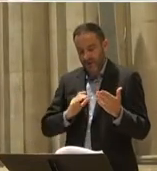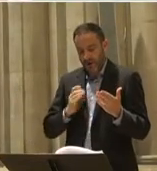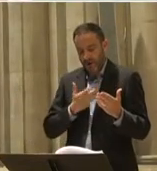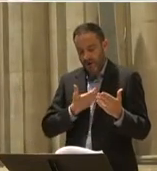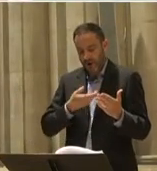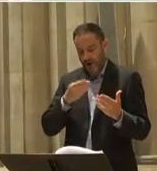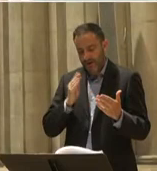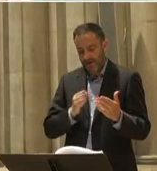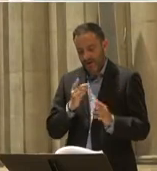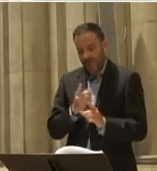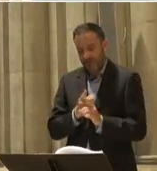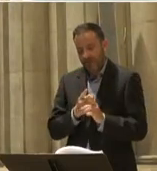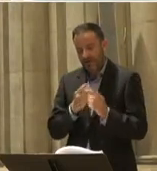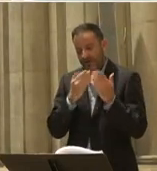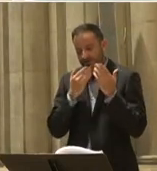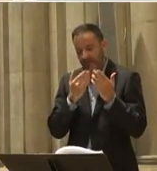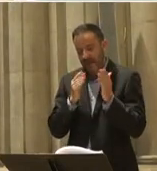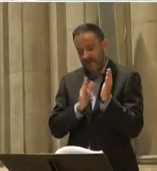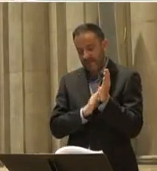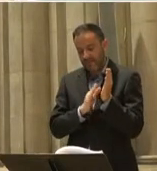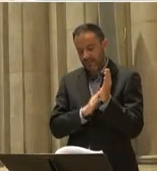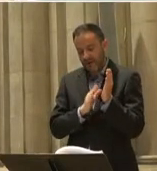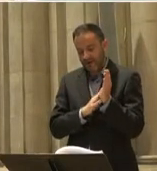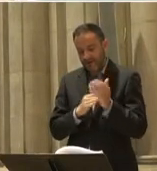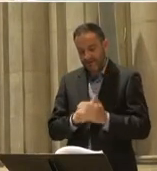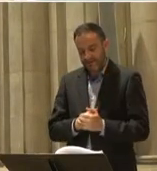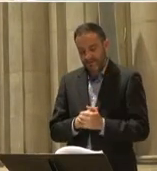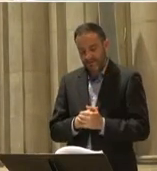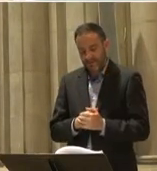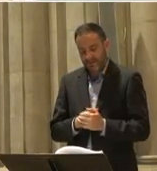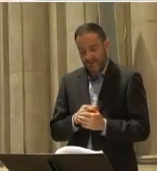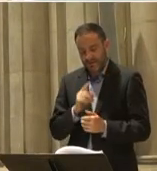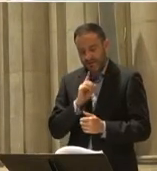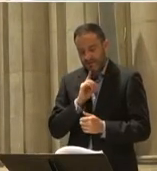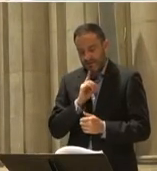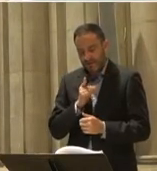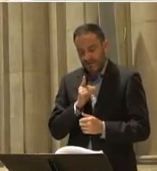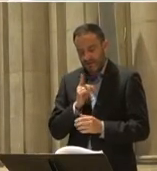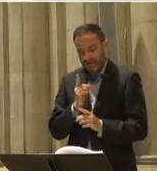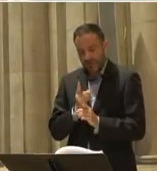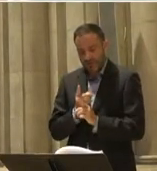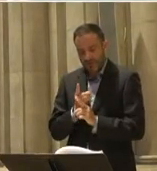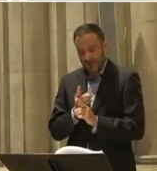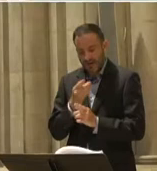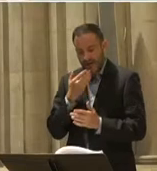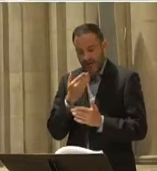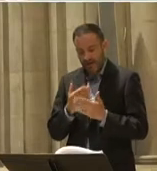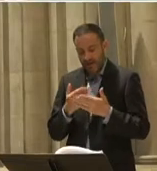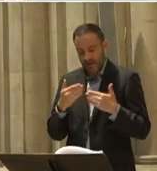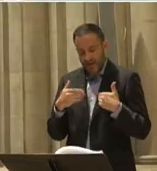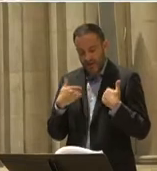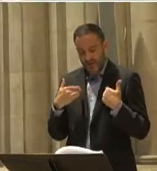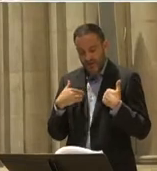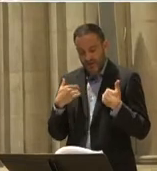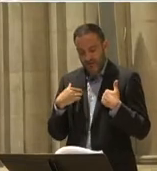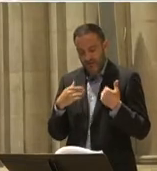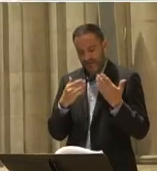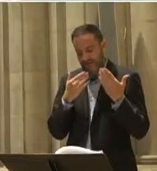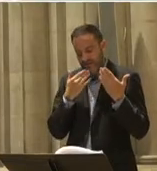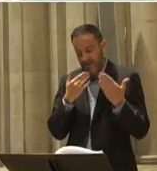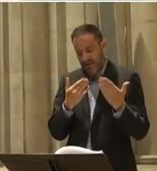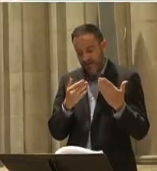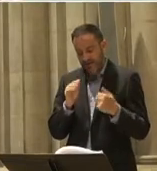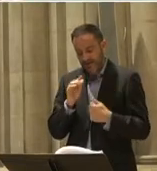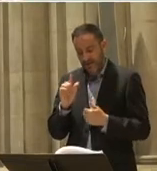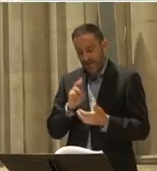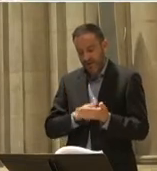Lord our God. It is right to give God thanks and praise. It is truly right and good and joyful to